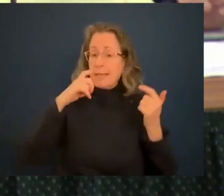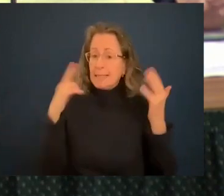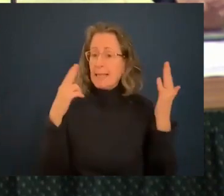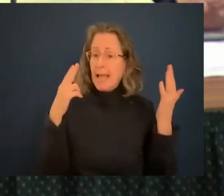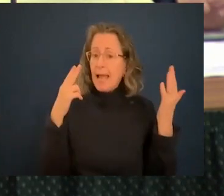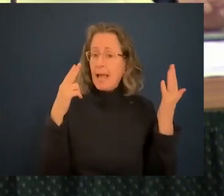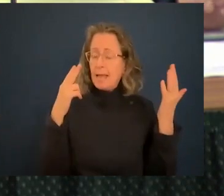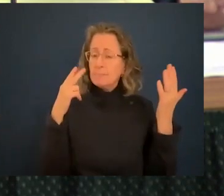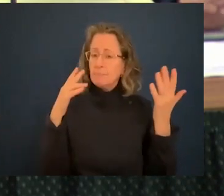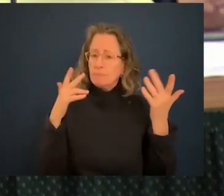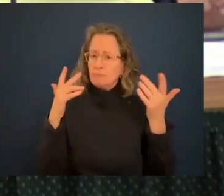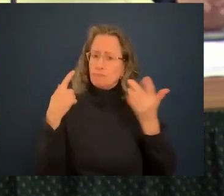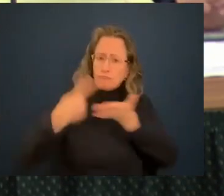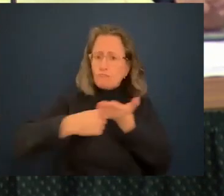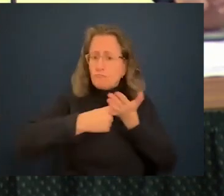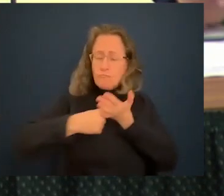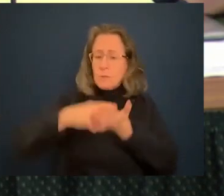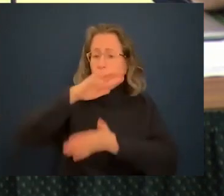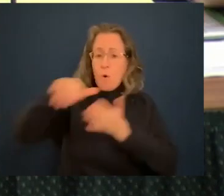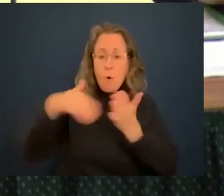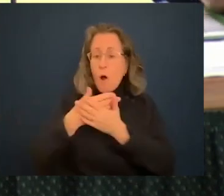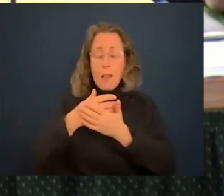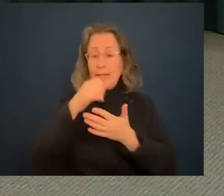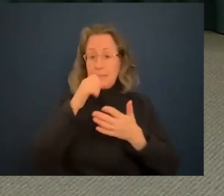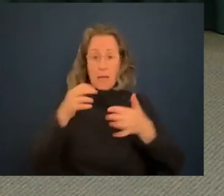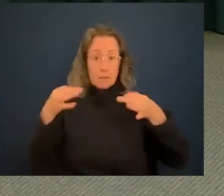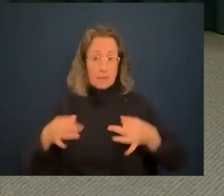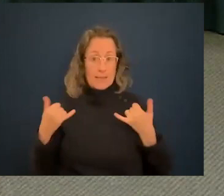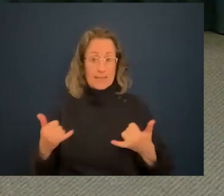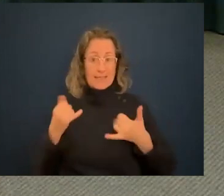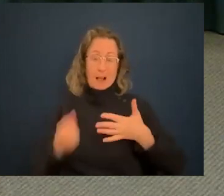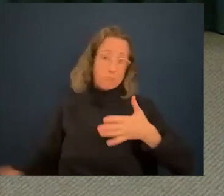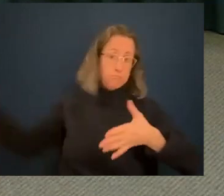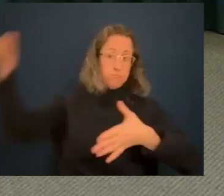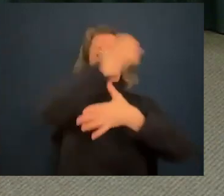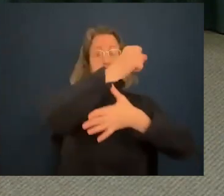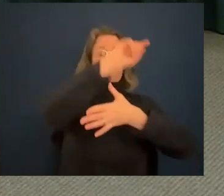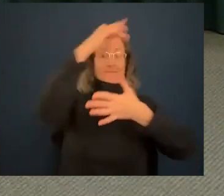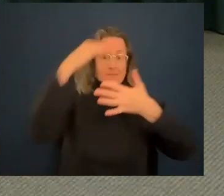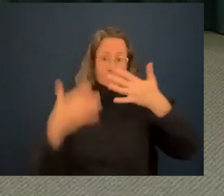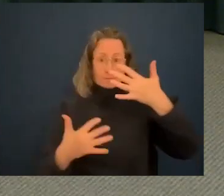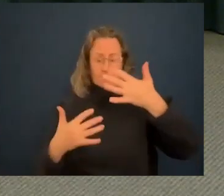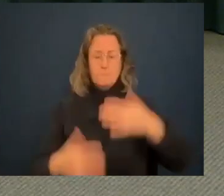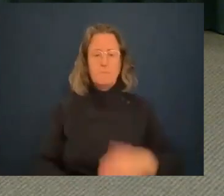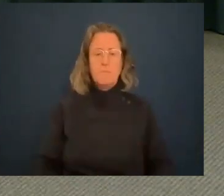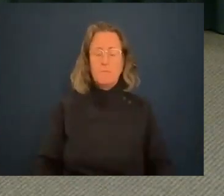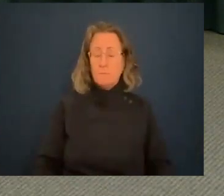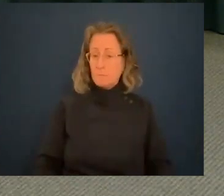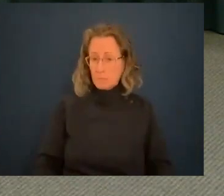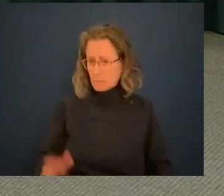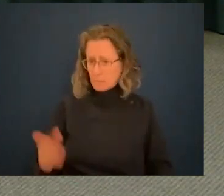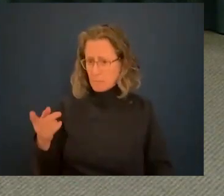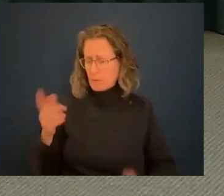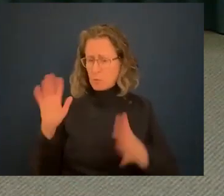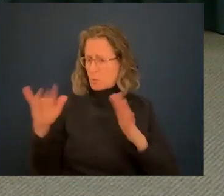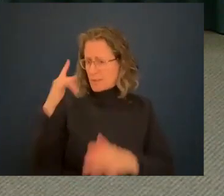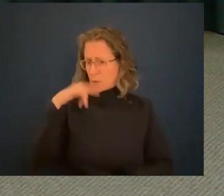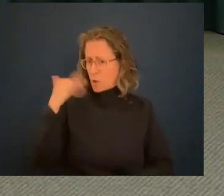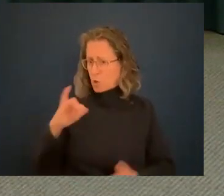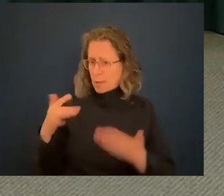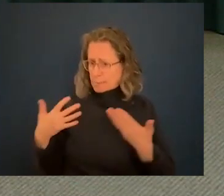and not giving Primacy to one over the other okay and you know could you just kind of like flesh out what you think that looks like